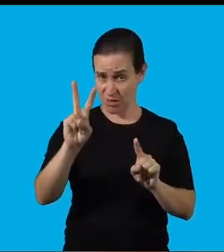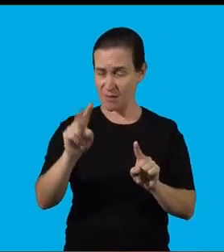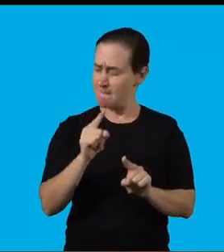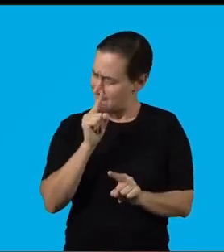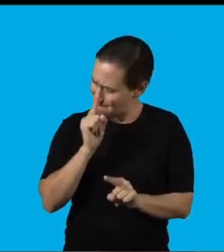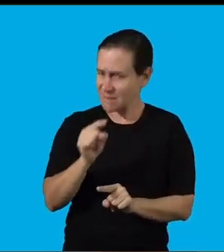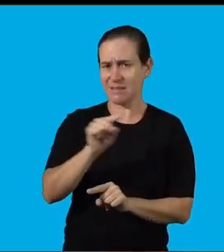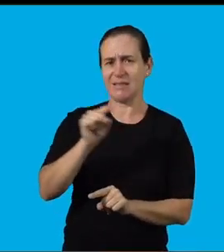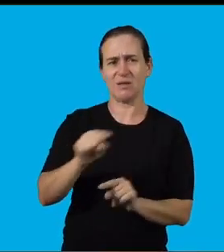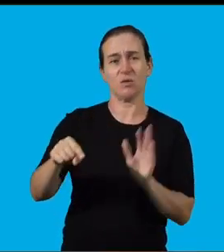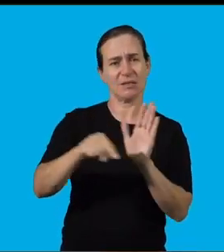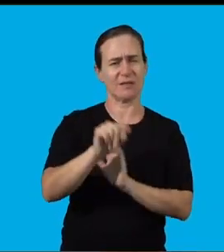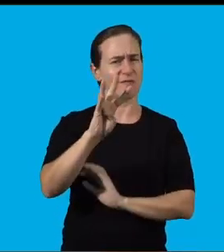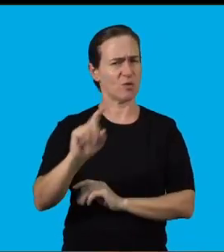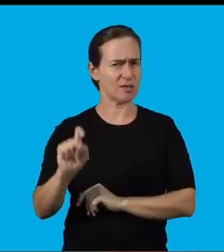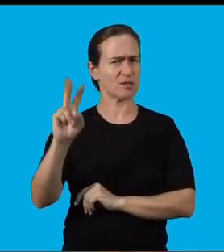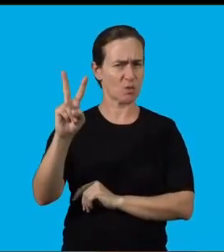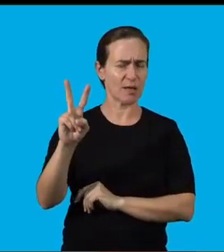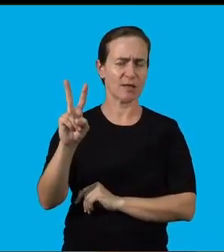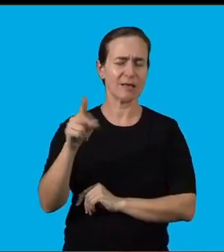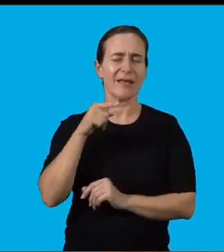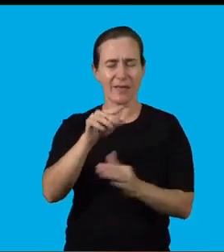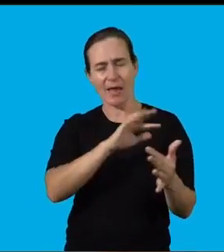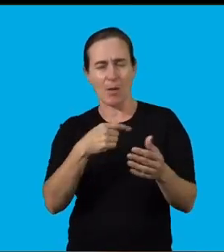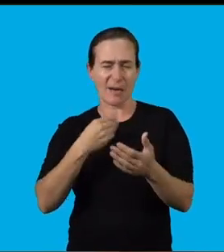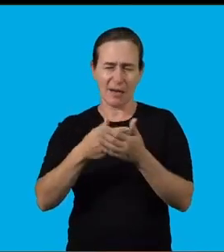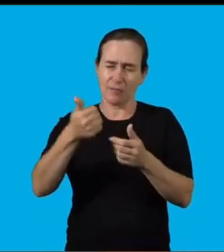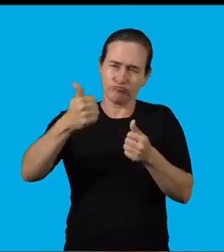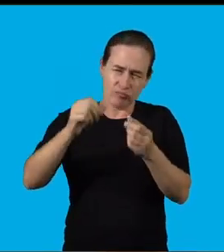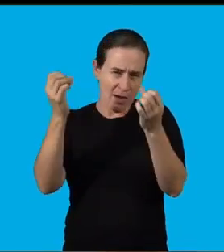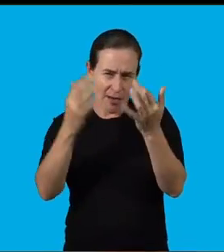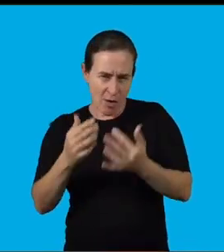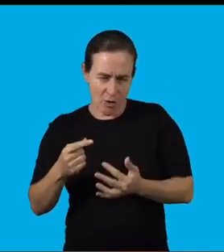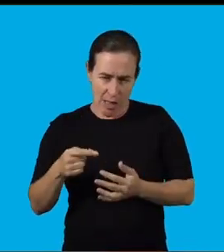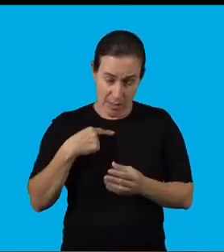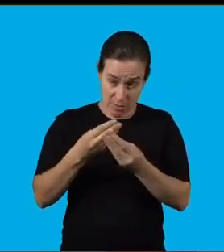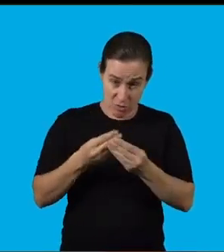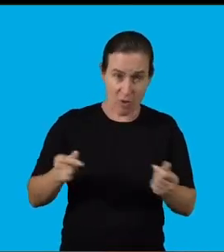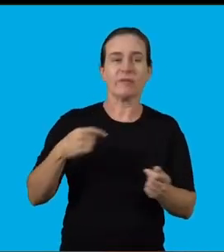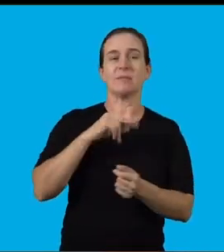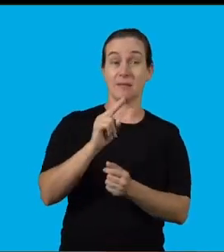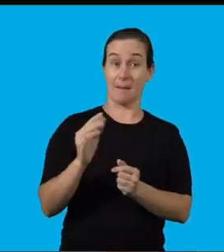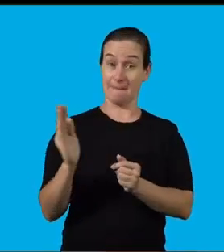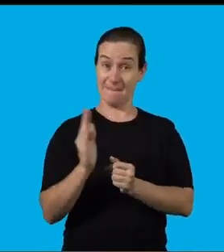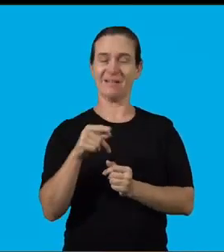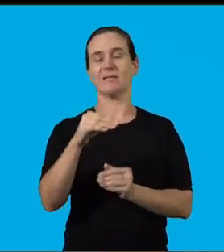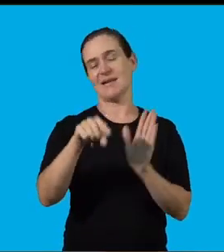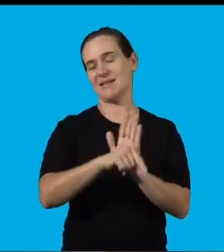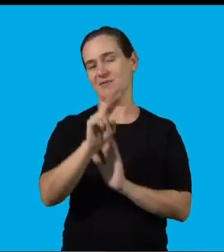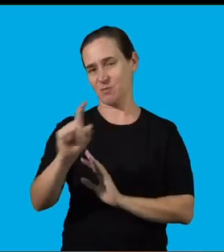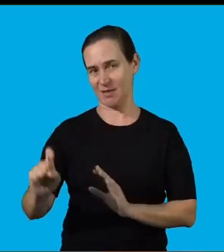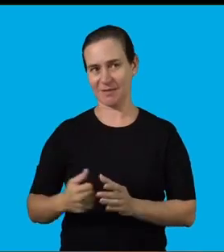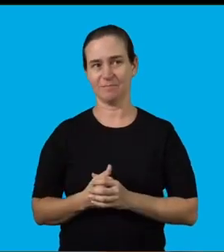squared must be equal to minus 4x squared. And in that way, I solve for k and I see that the middle term is minus